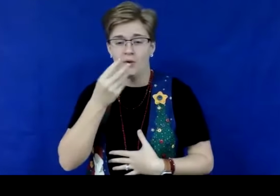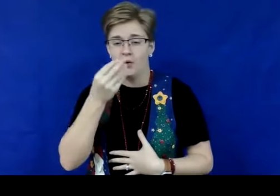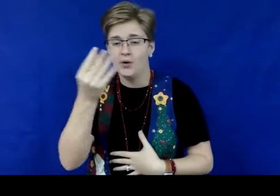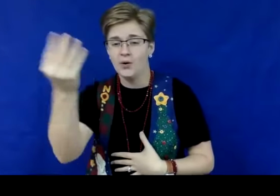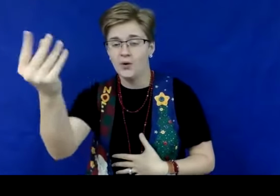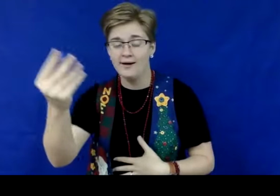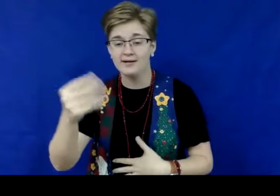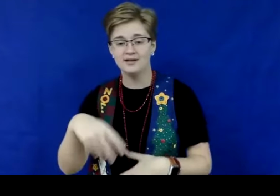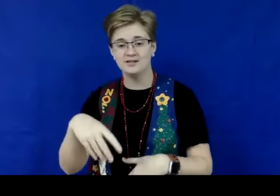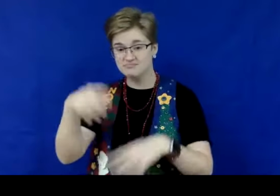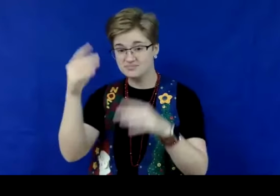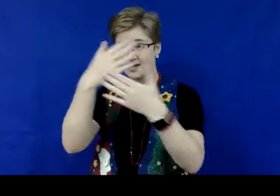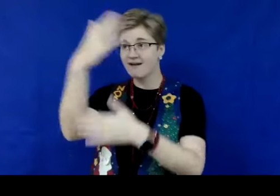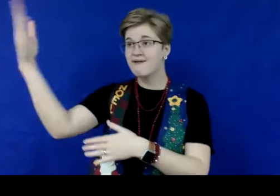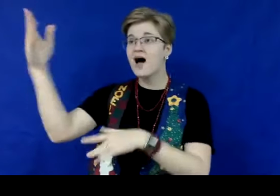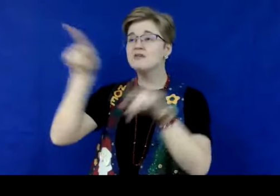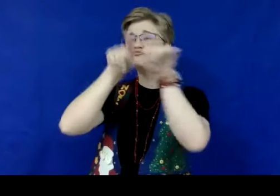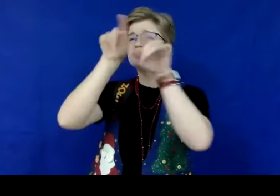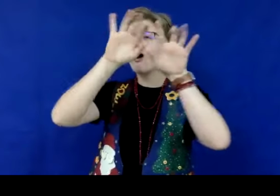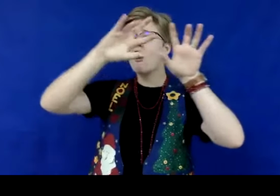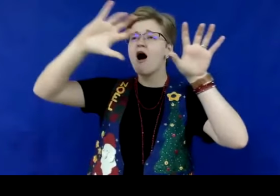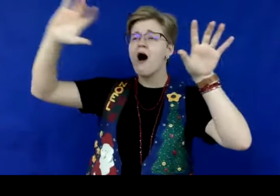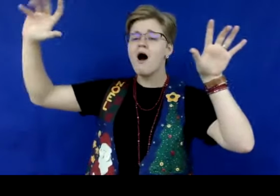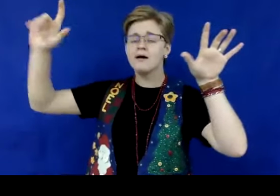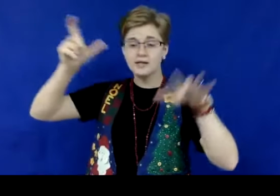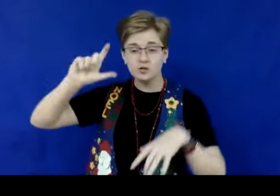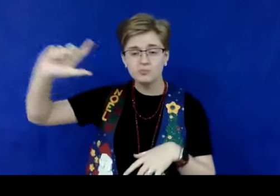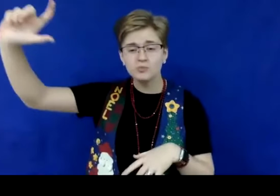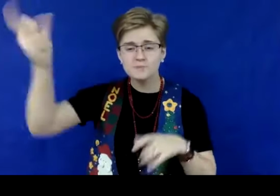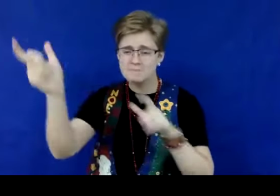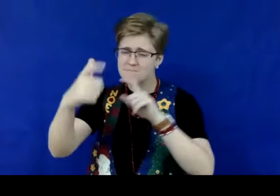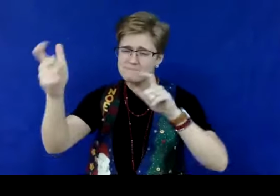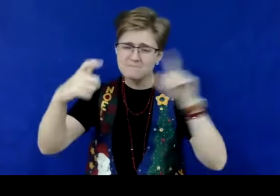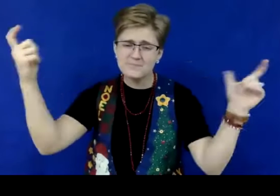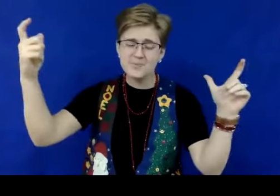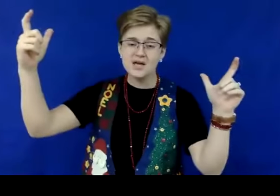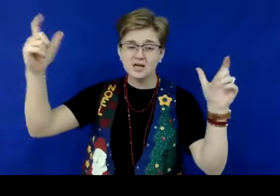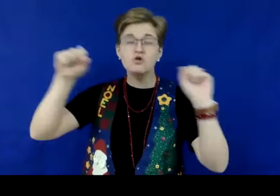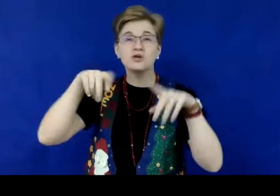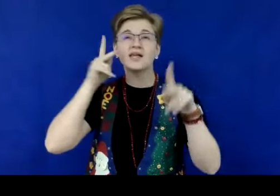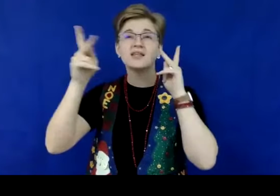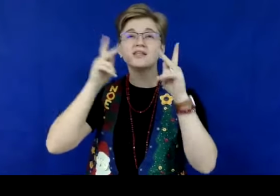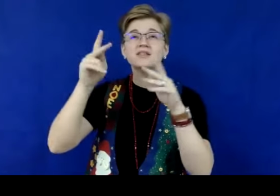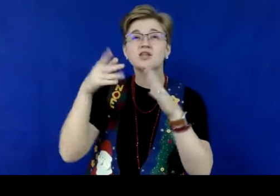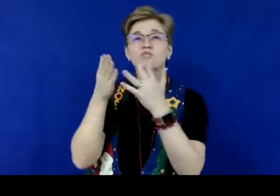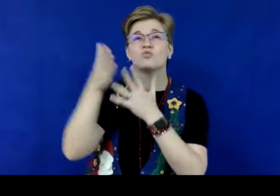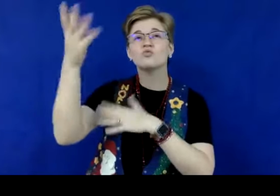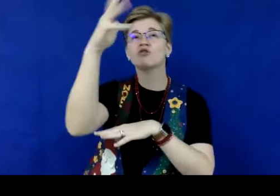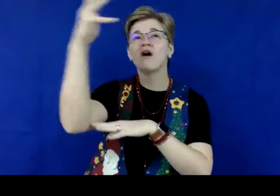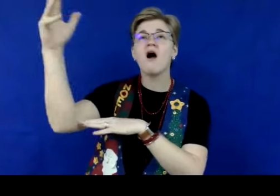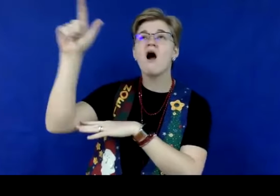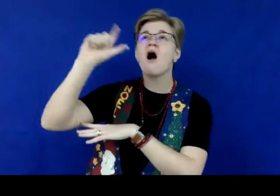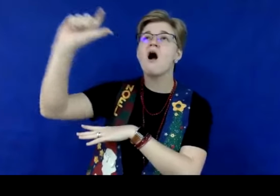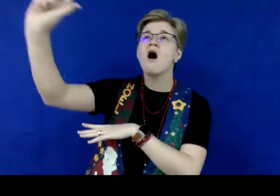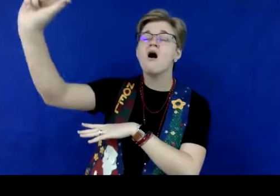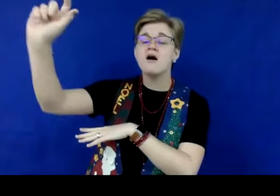with stars, and the moon, big as a basketball, slides in and out between the treetops. Dad's